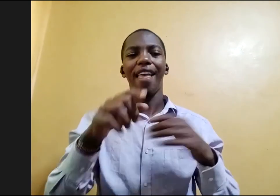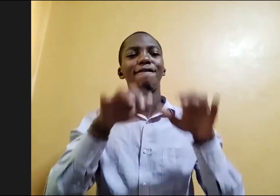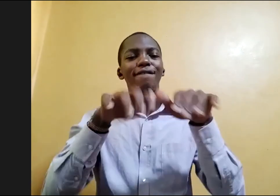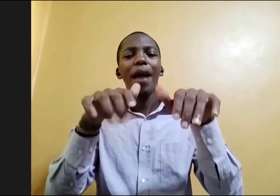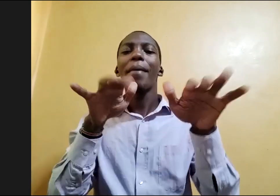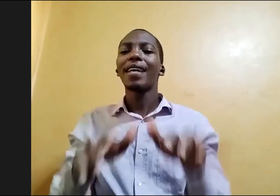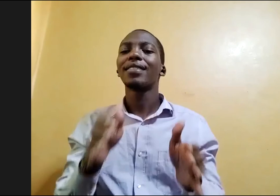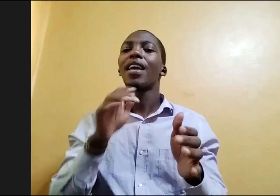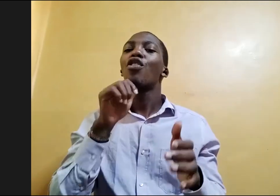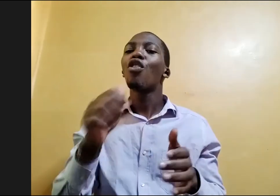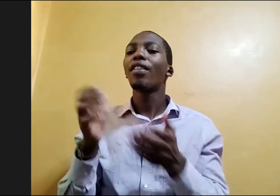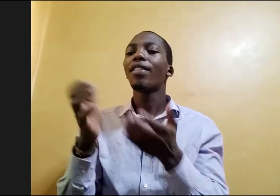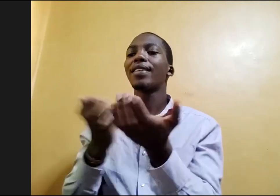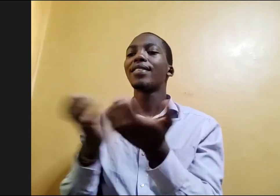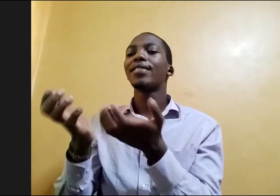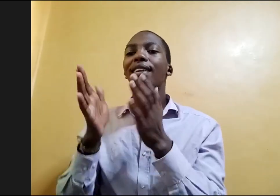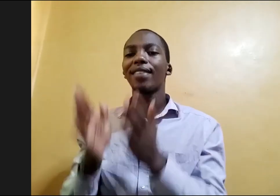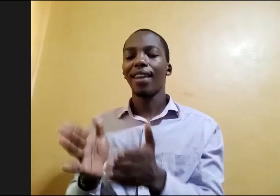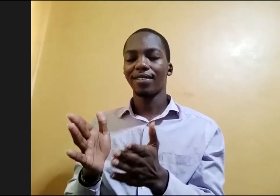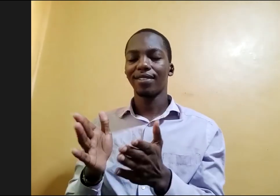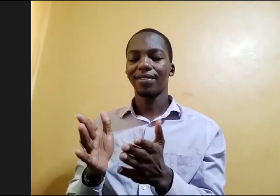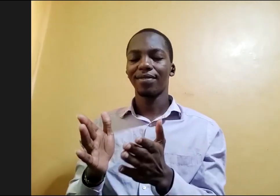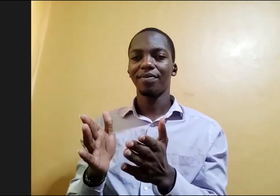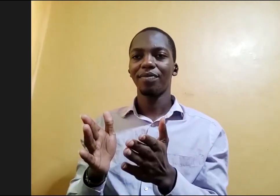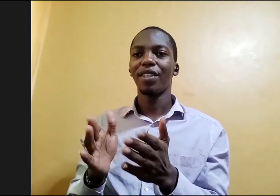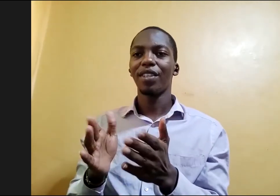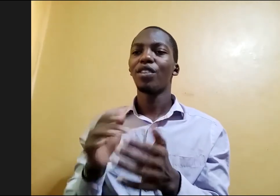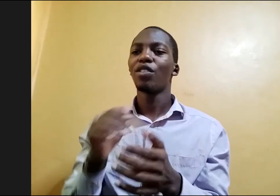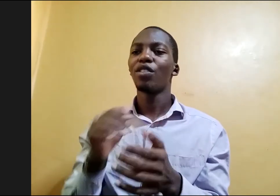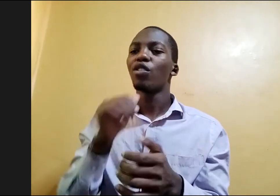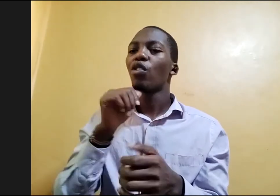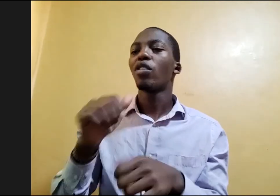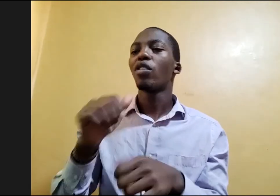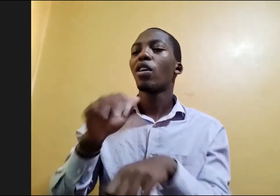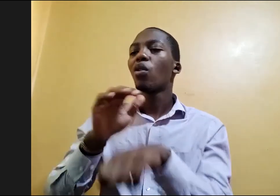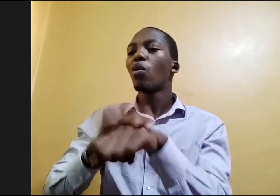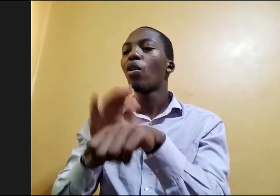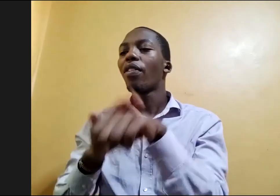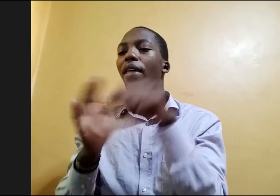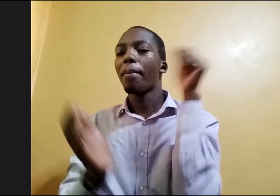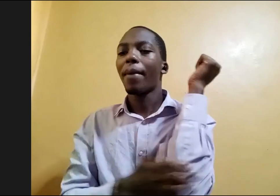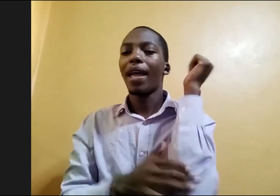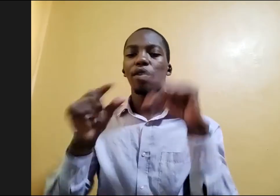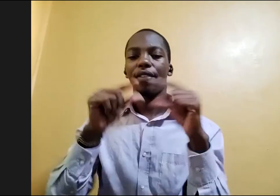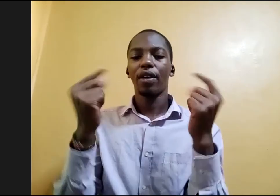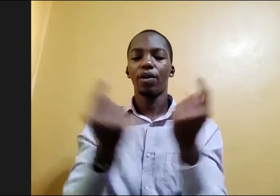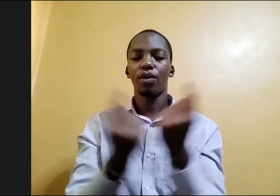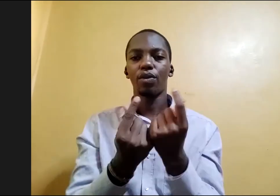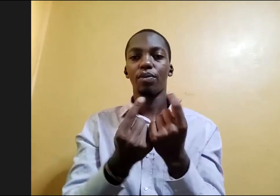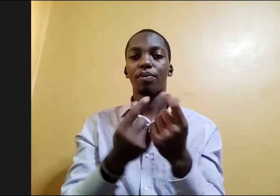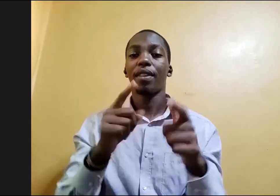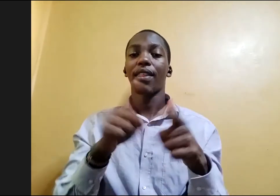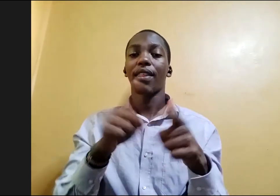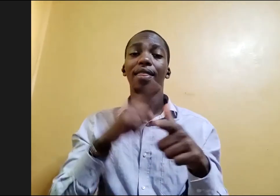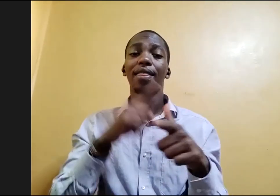decides the good and the bad of the group. Then 5% of